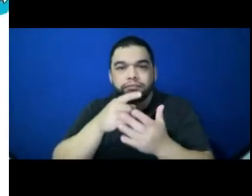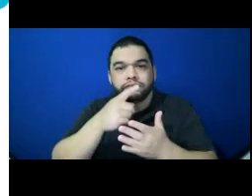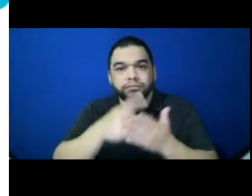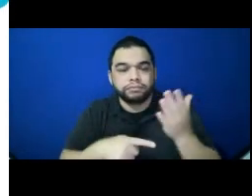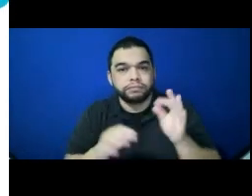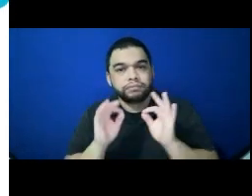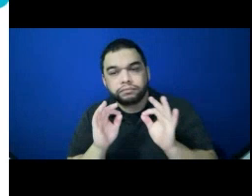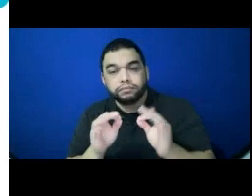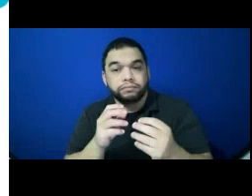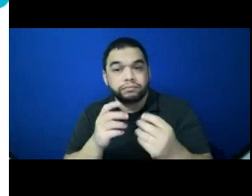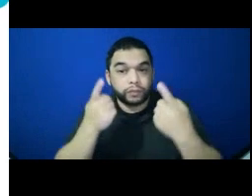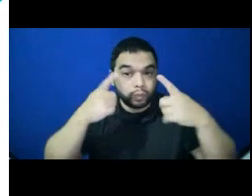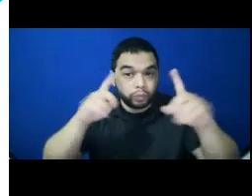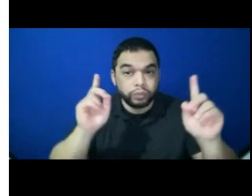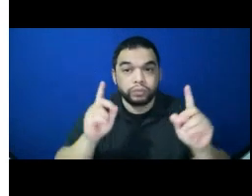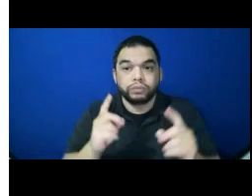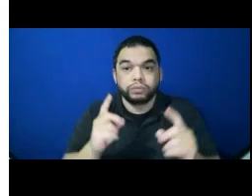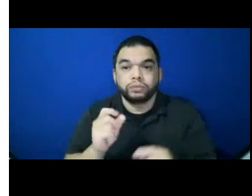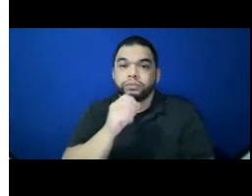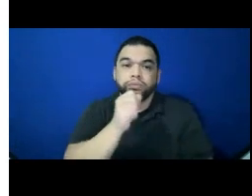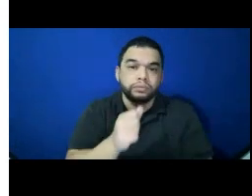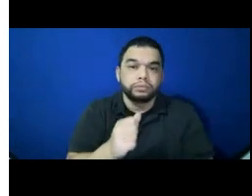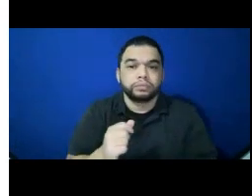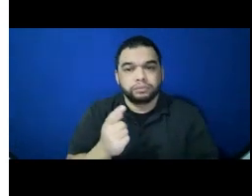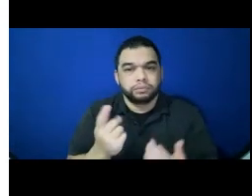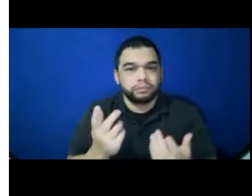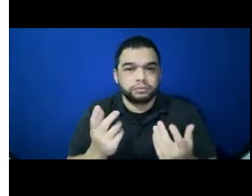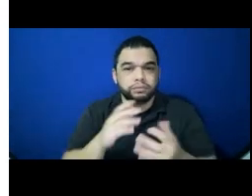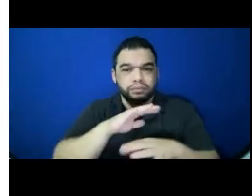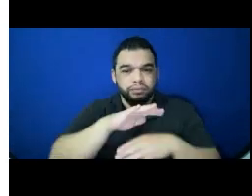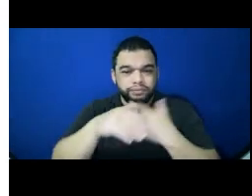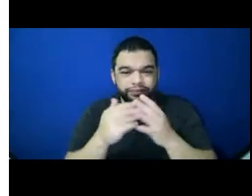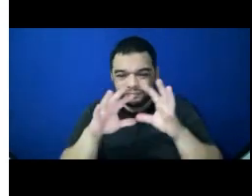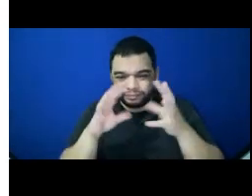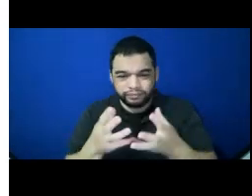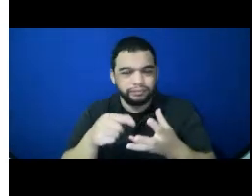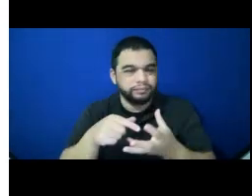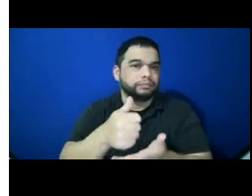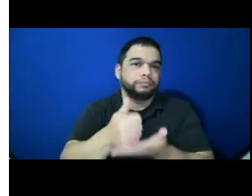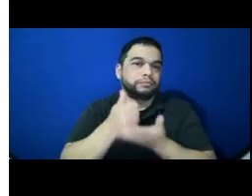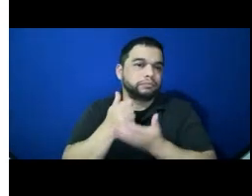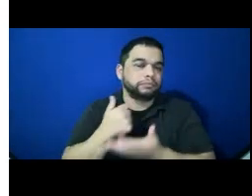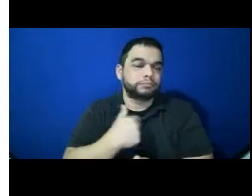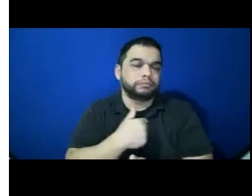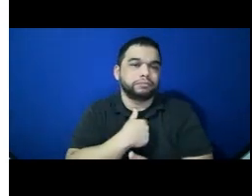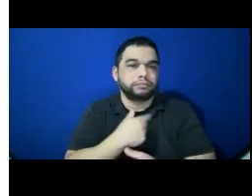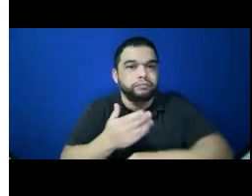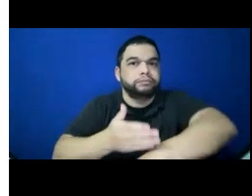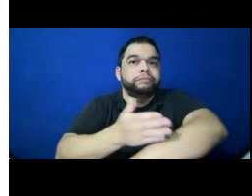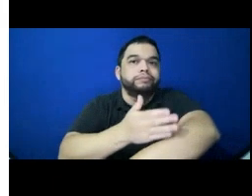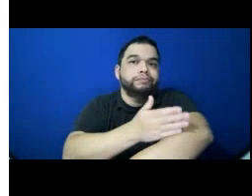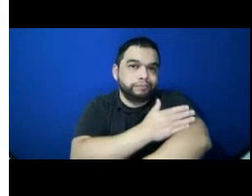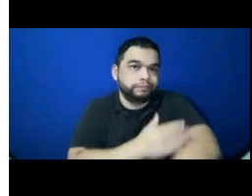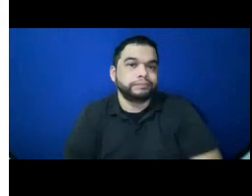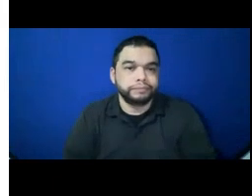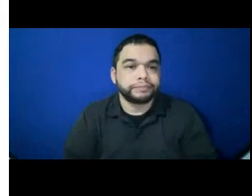it's a complete package that helps us raise climate literacy for the Caribbean region. Next slide.